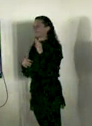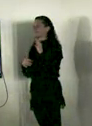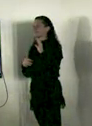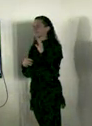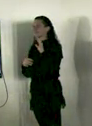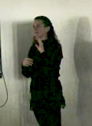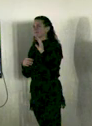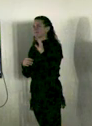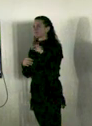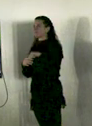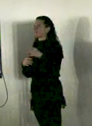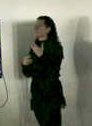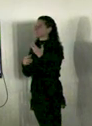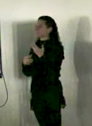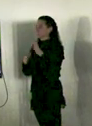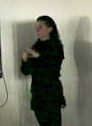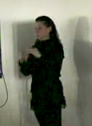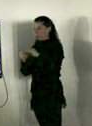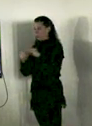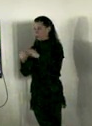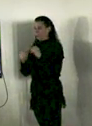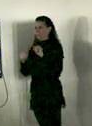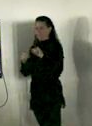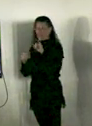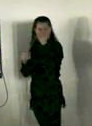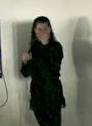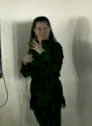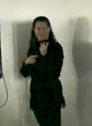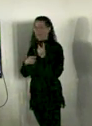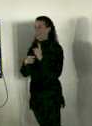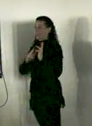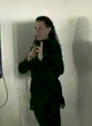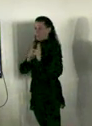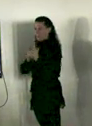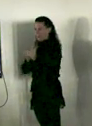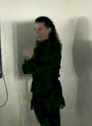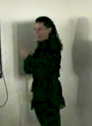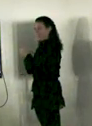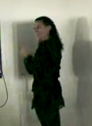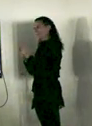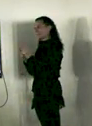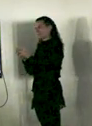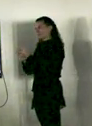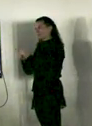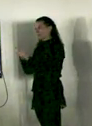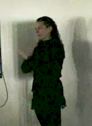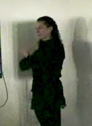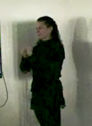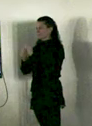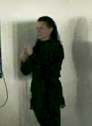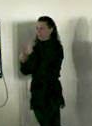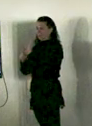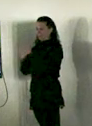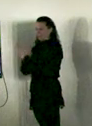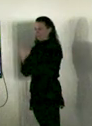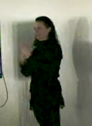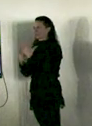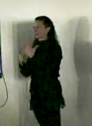the island culture. He is the great white hope for these noble savage